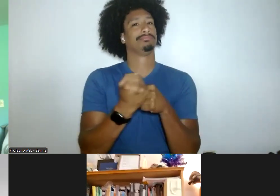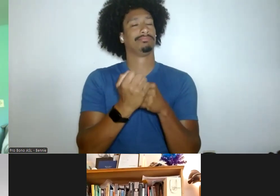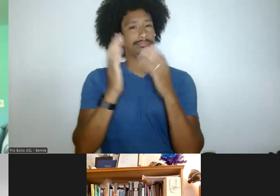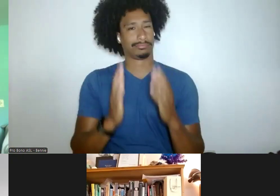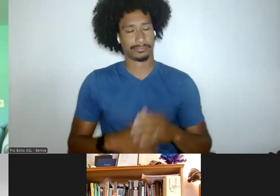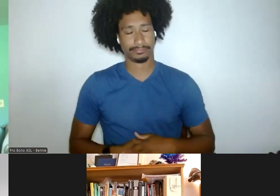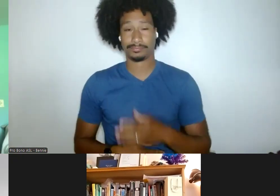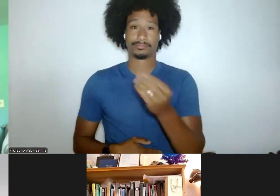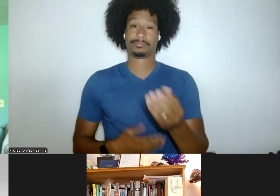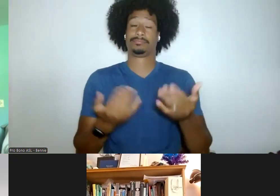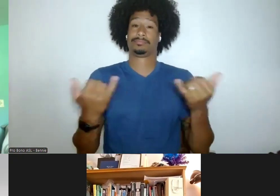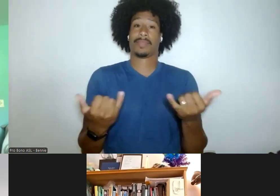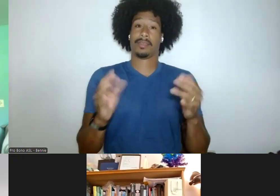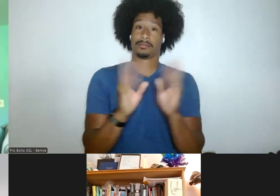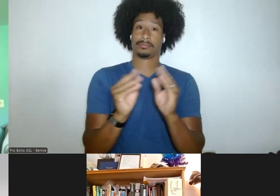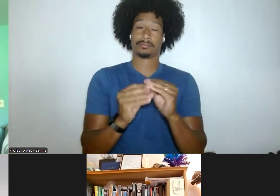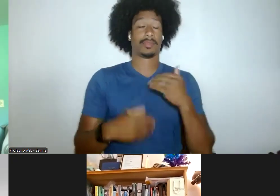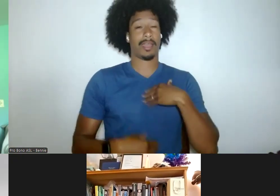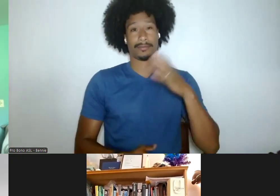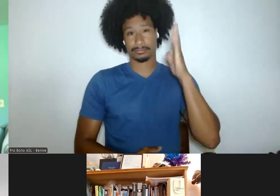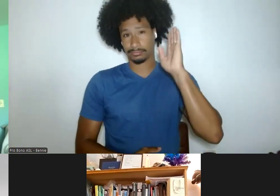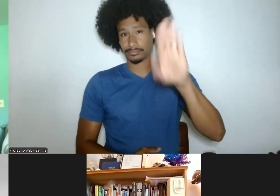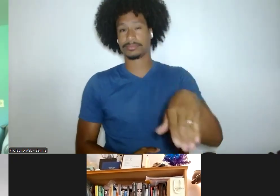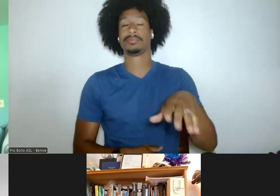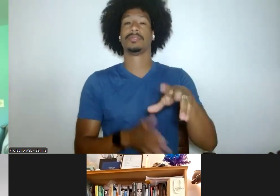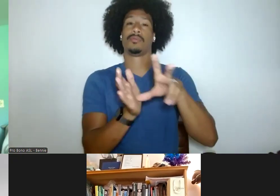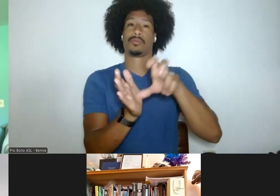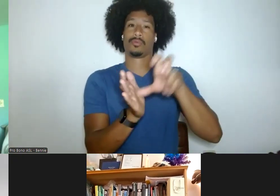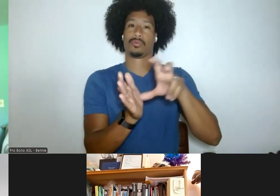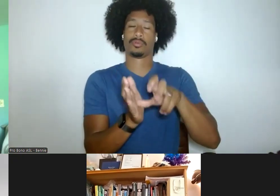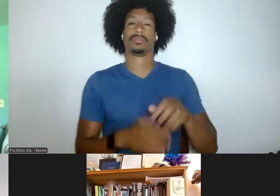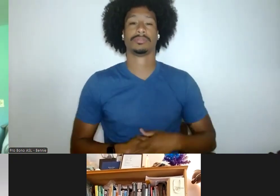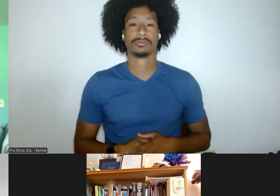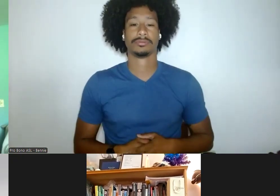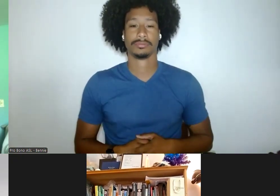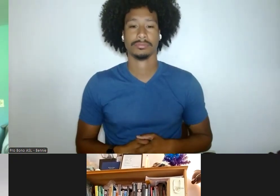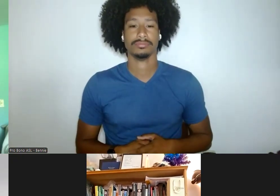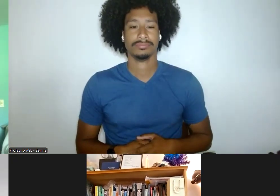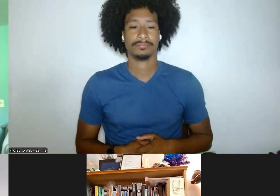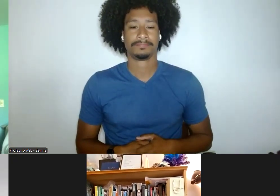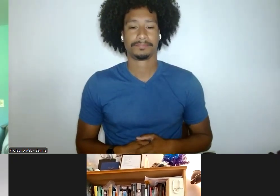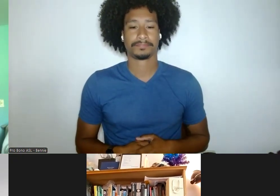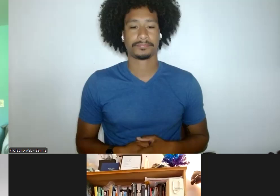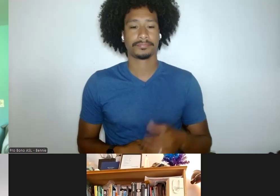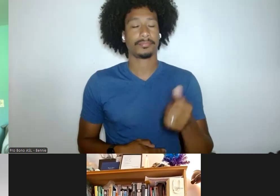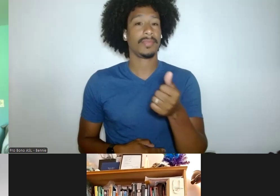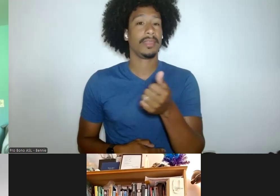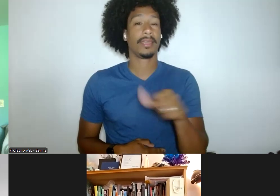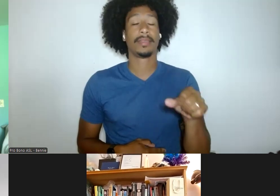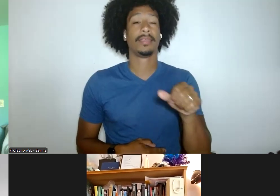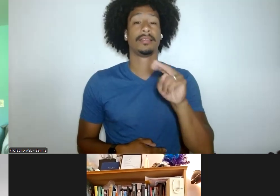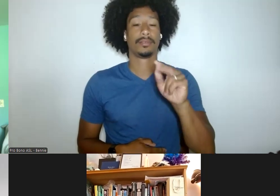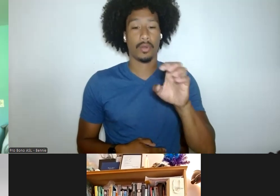For accessibility and privacy reasons, we ask that any screenshots, notes, or other recorded materials that you